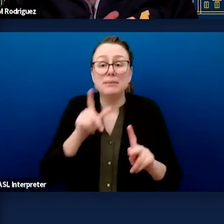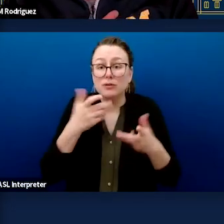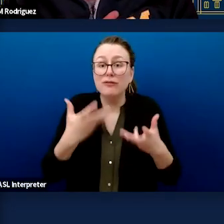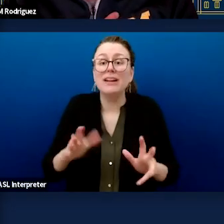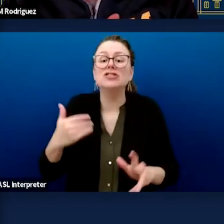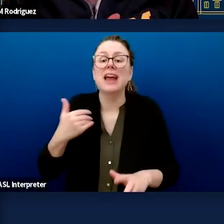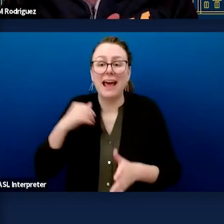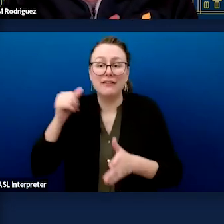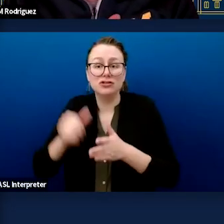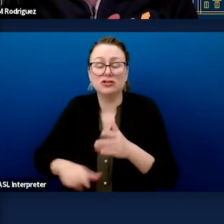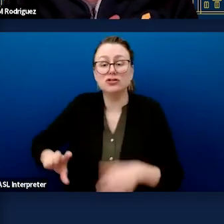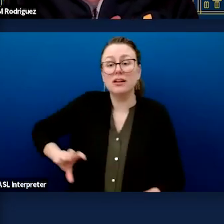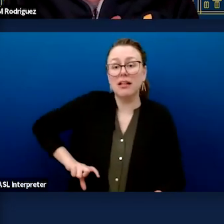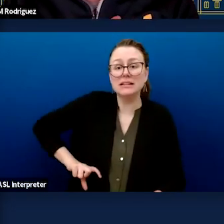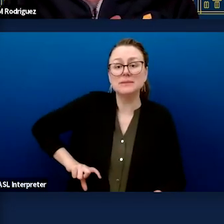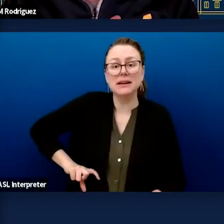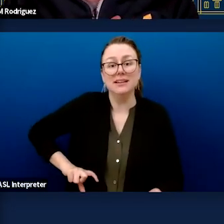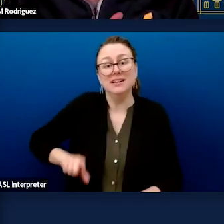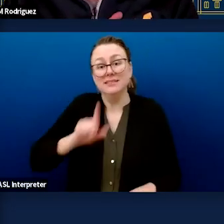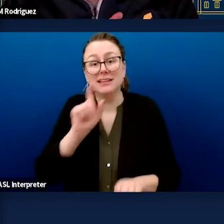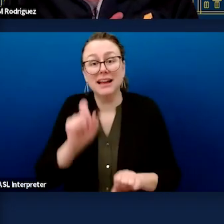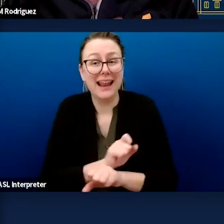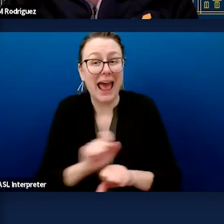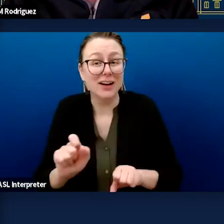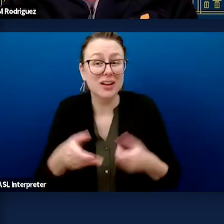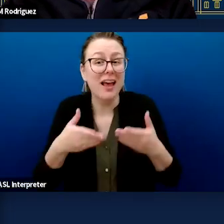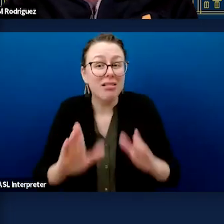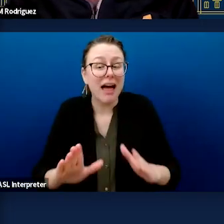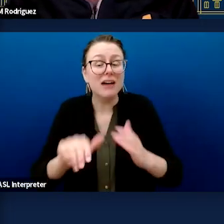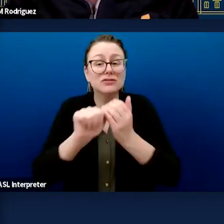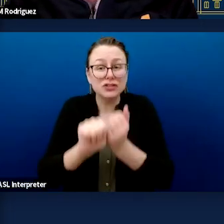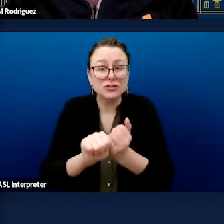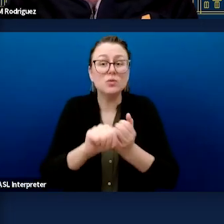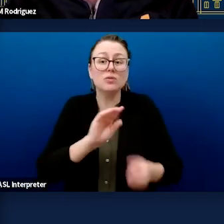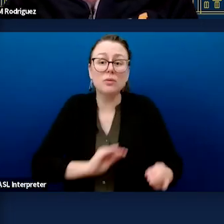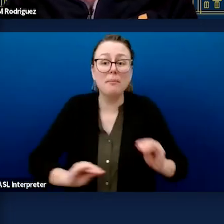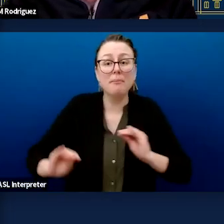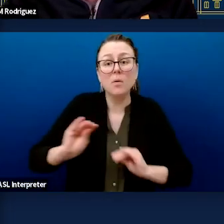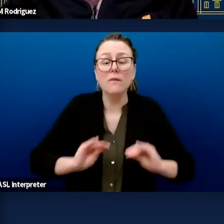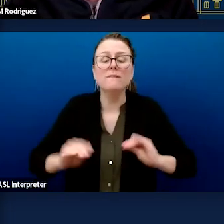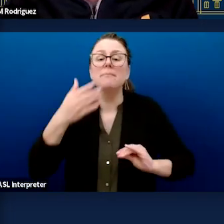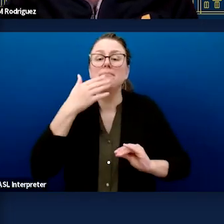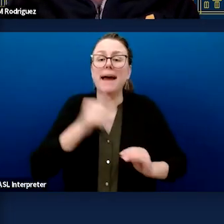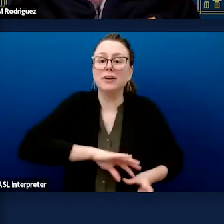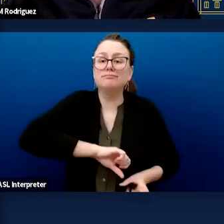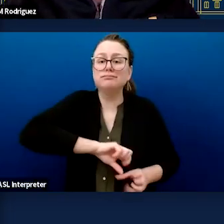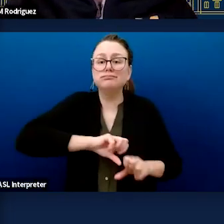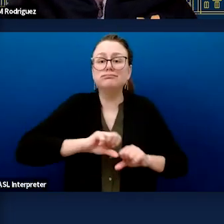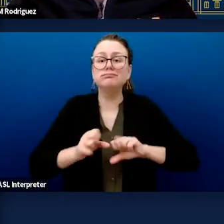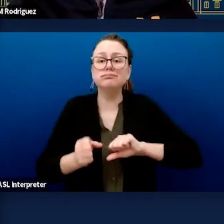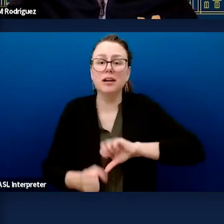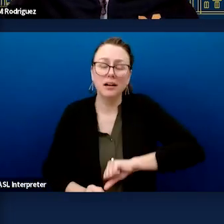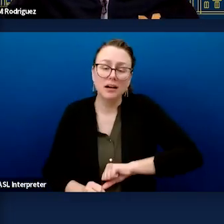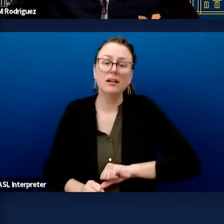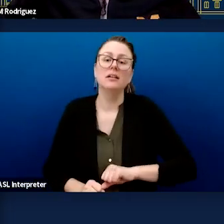colostomies, it actually does facilitate the movement of stool through the colon a little bit better overall. So you remove